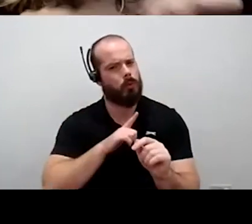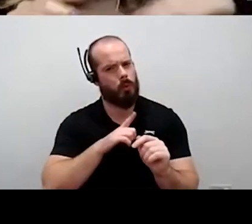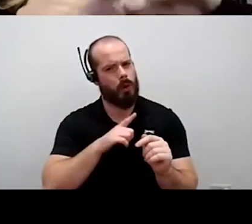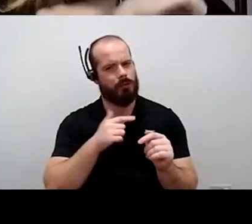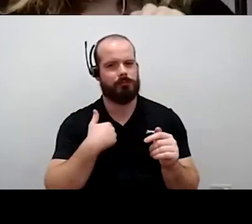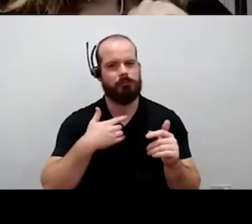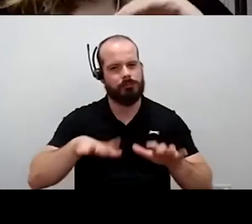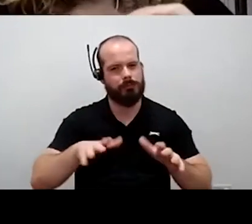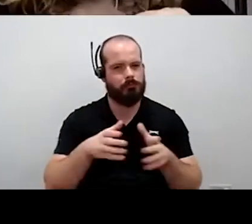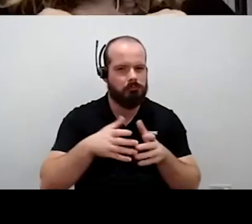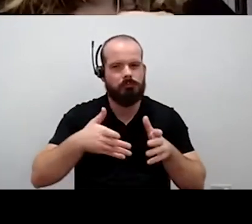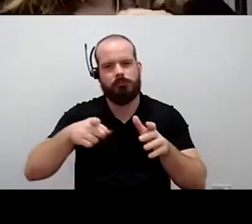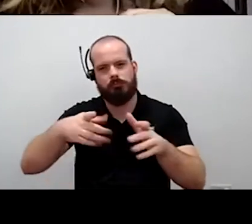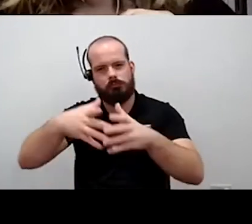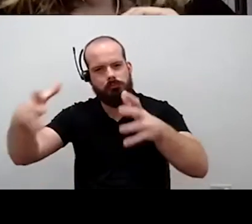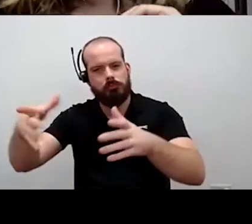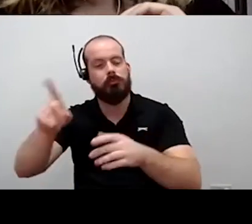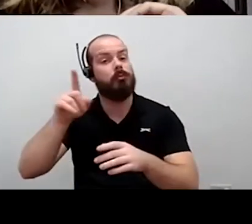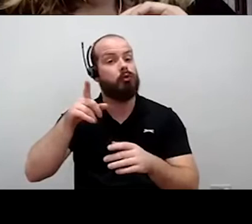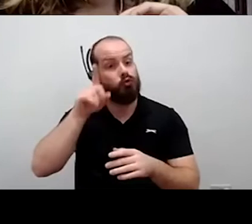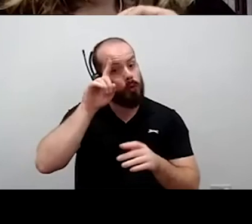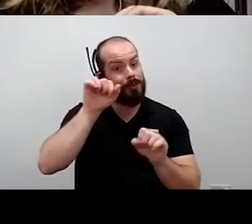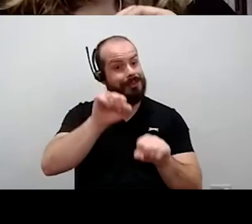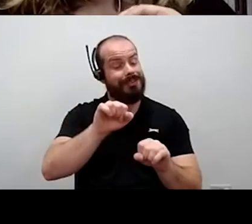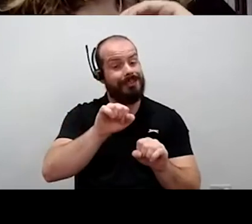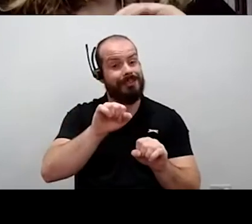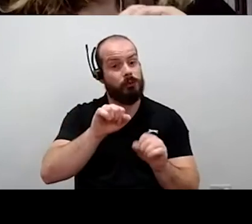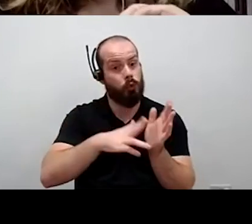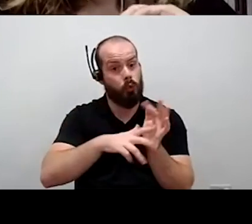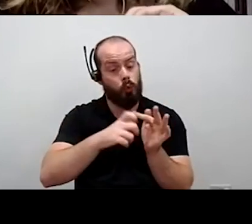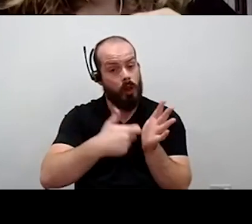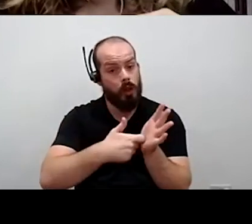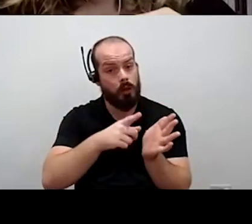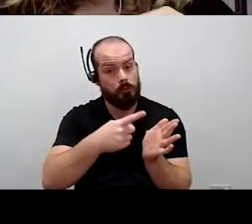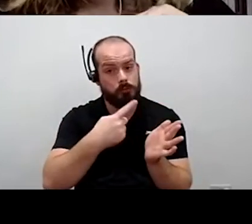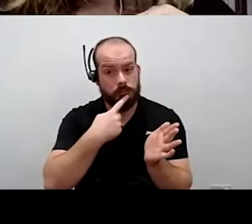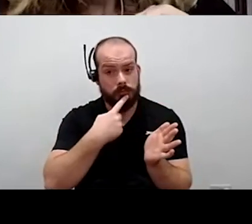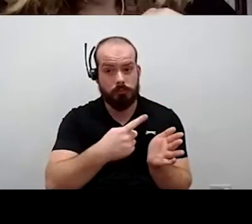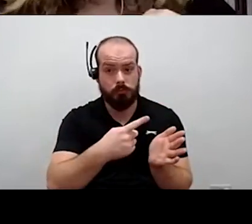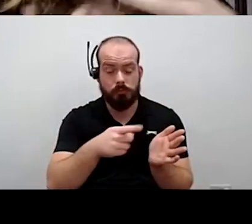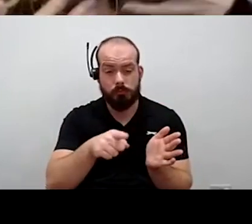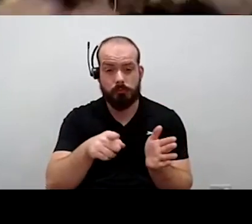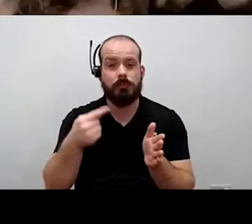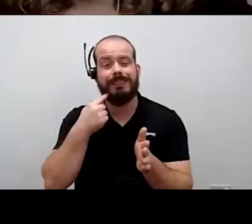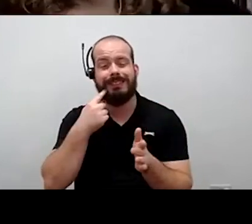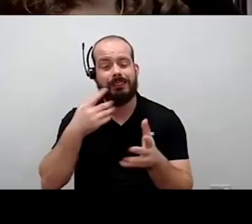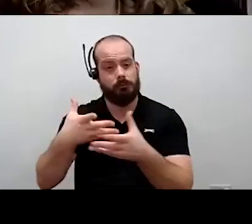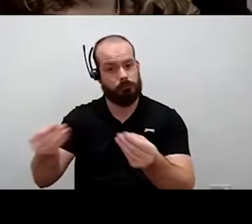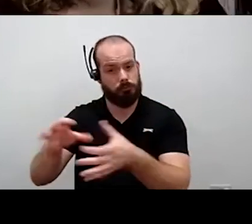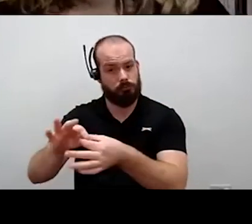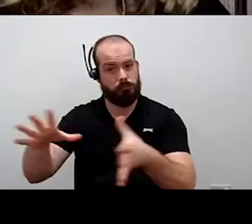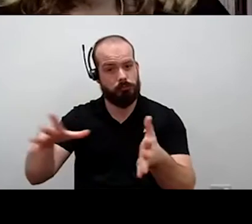I mean, you said it's easier for Germany to phase out nuclear. Would you say it's harder for them to phase out coal? Like, this is a question